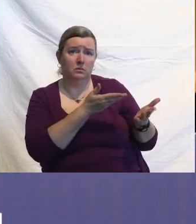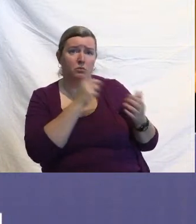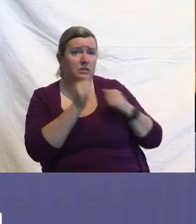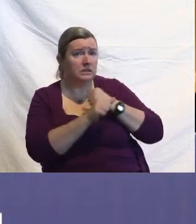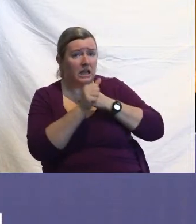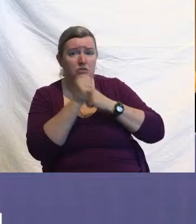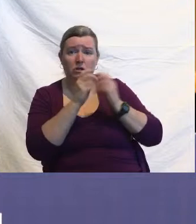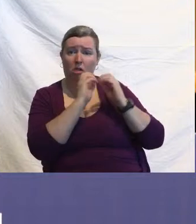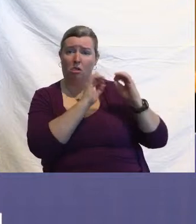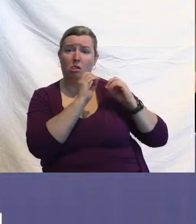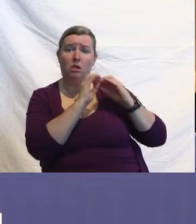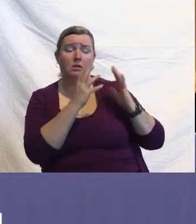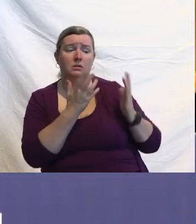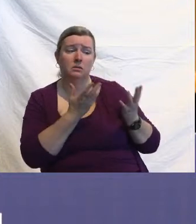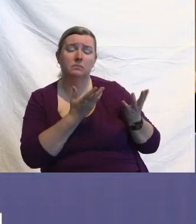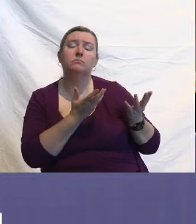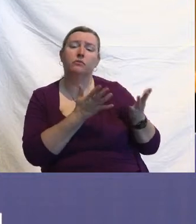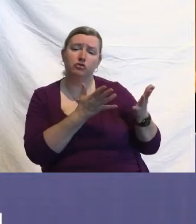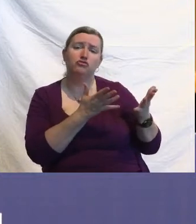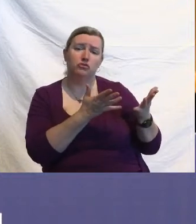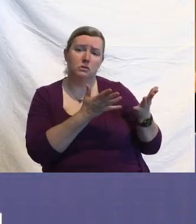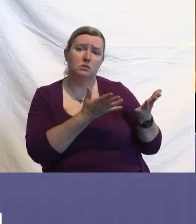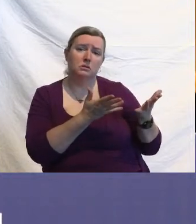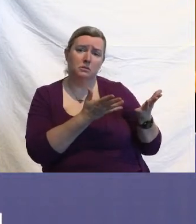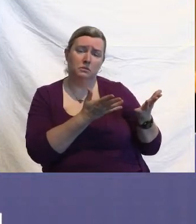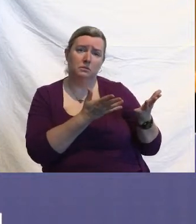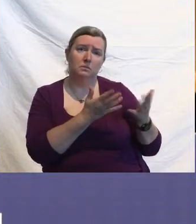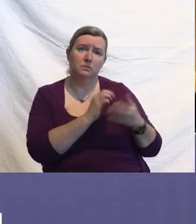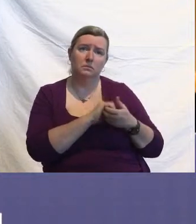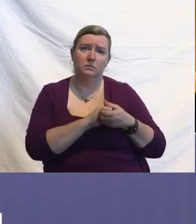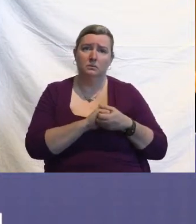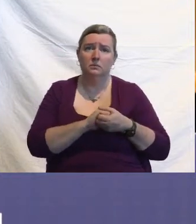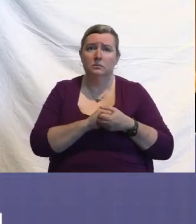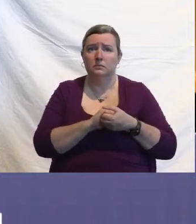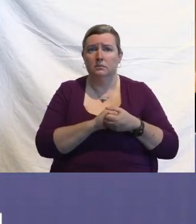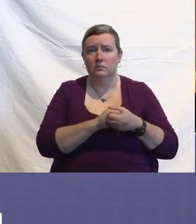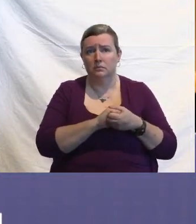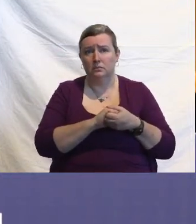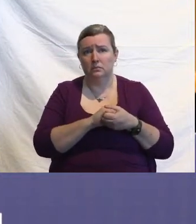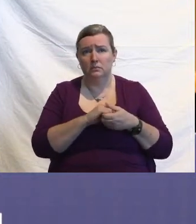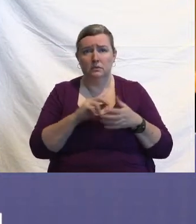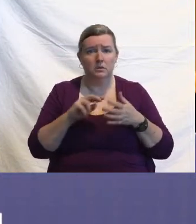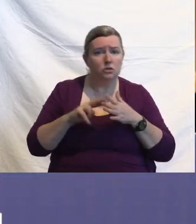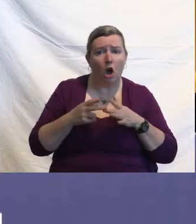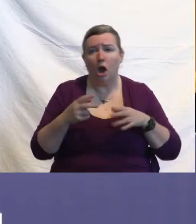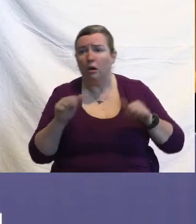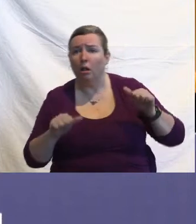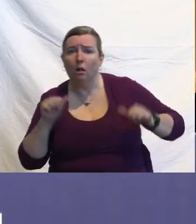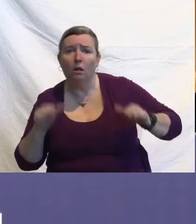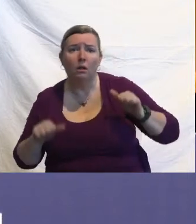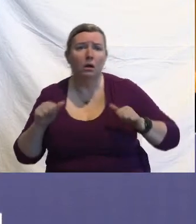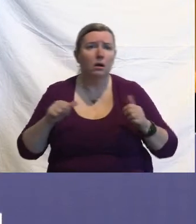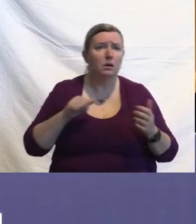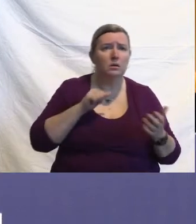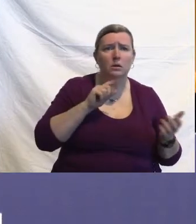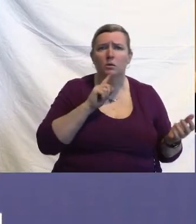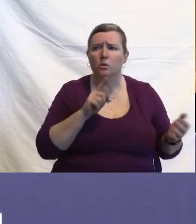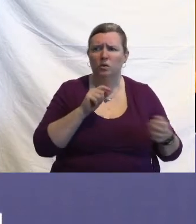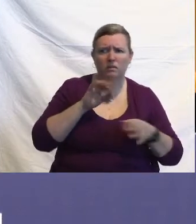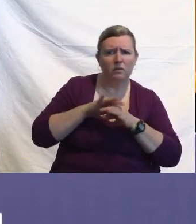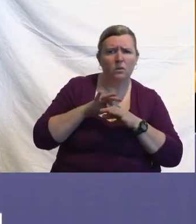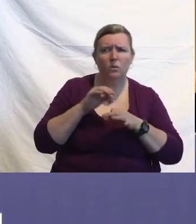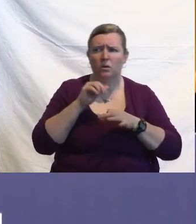than winning or losing. It sort of gets to question what it is to be an American and respect